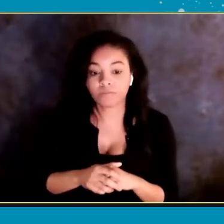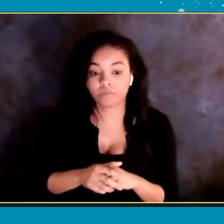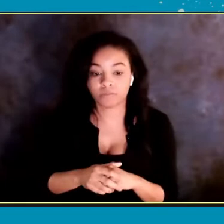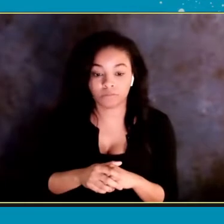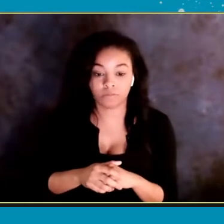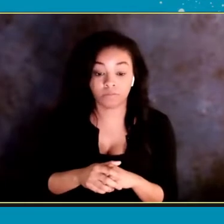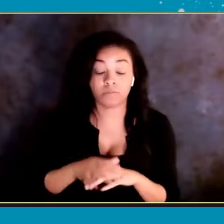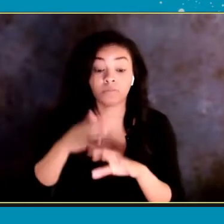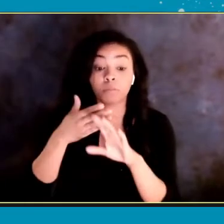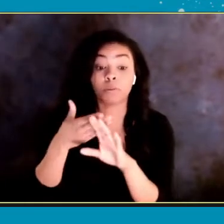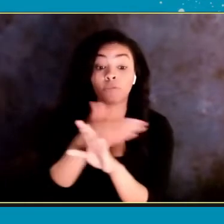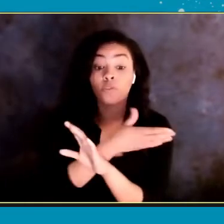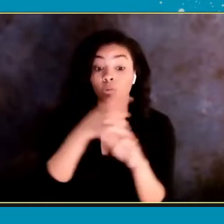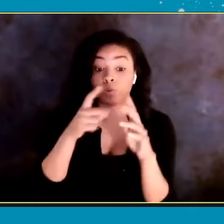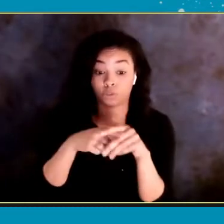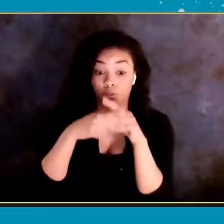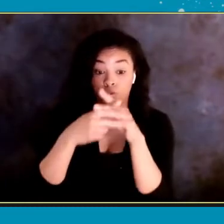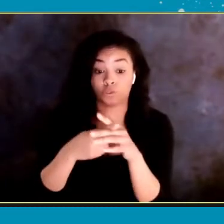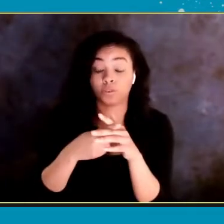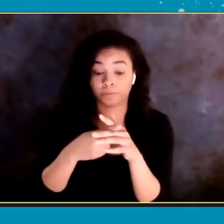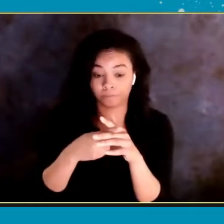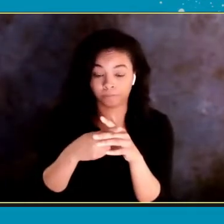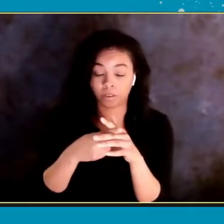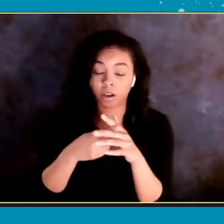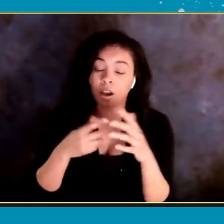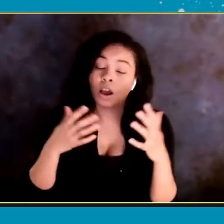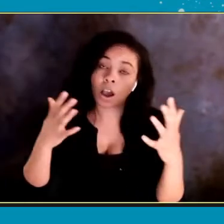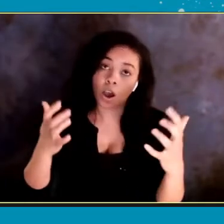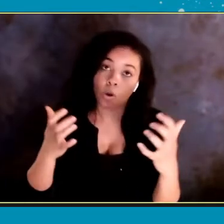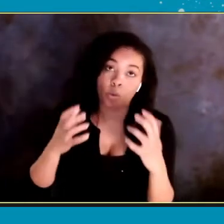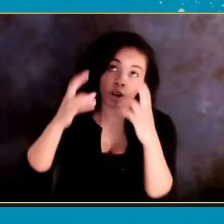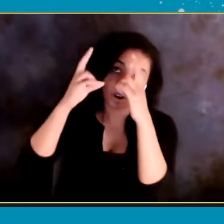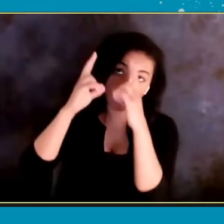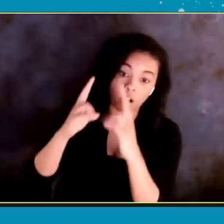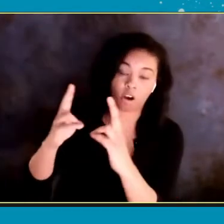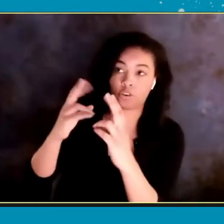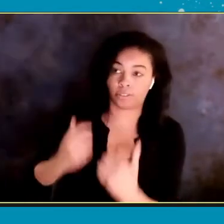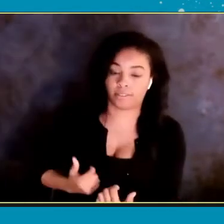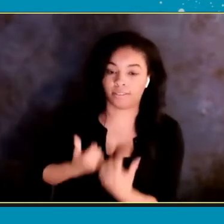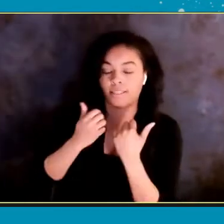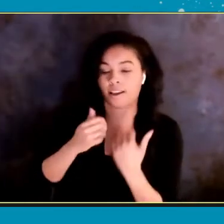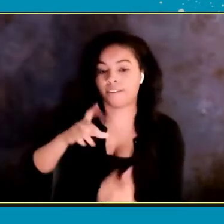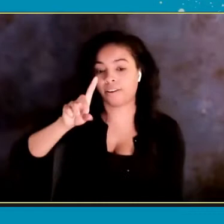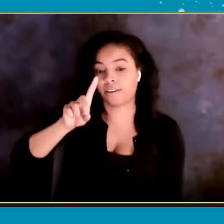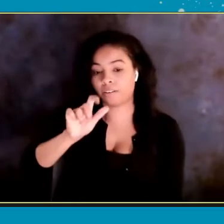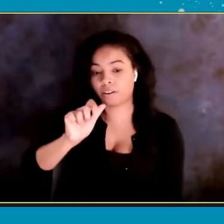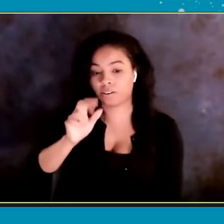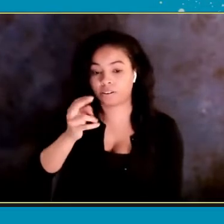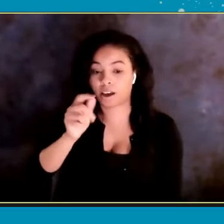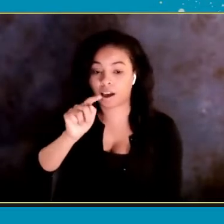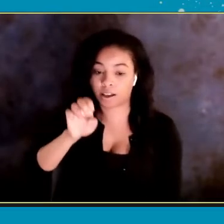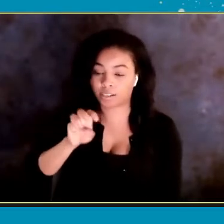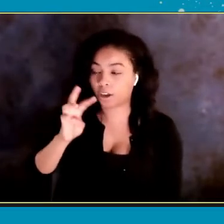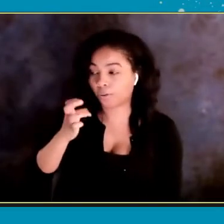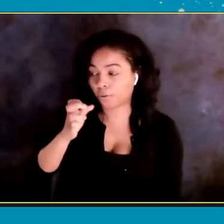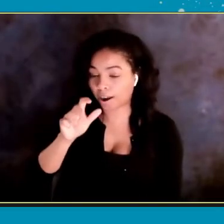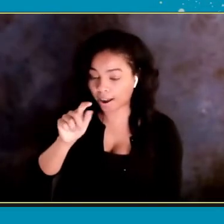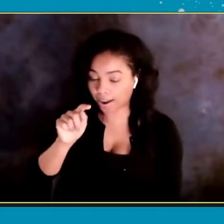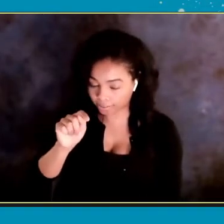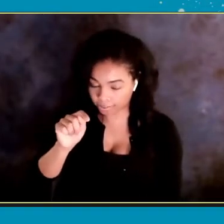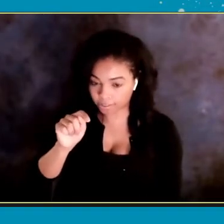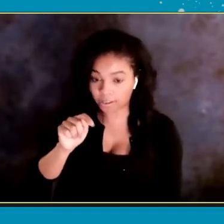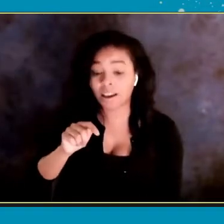So before we begin tonight's call, I want to honor the life of Daunte Wright, yet another Black man killed